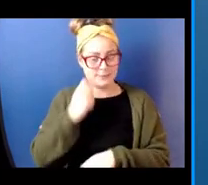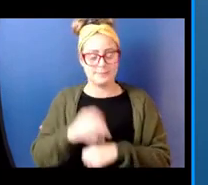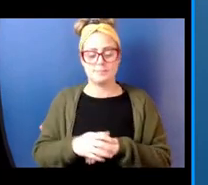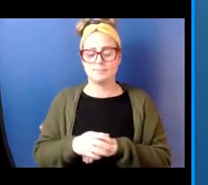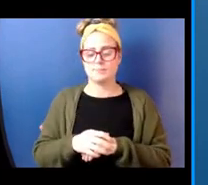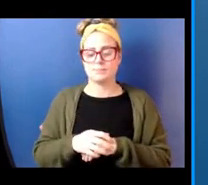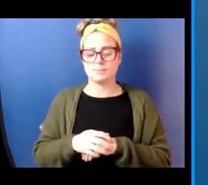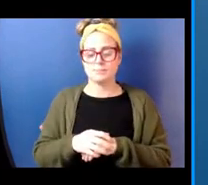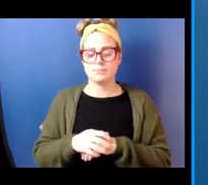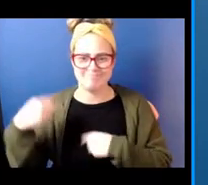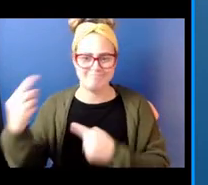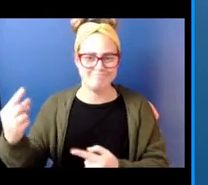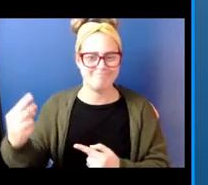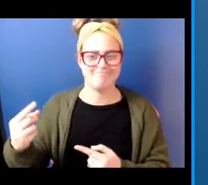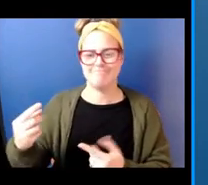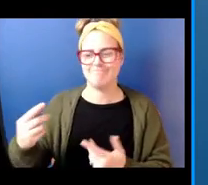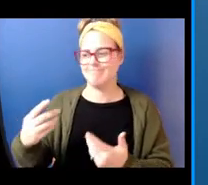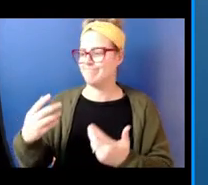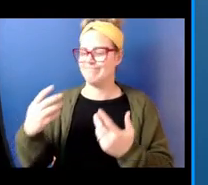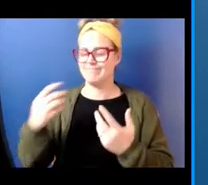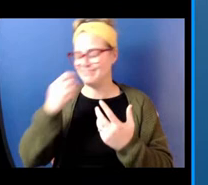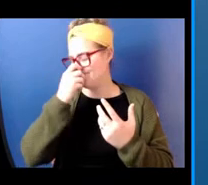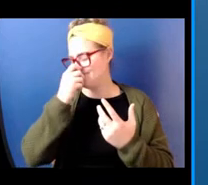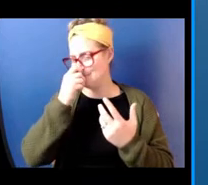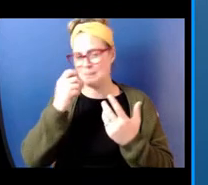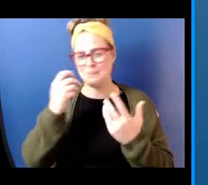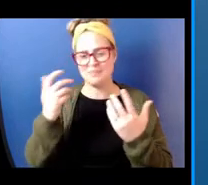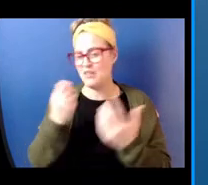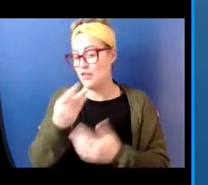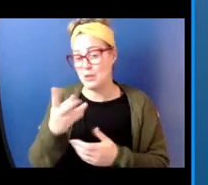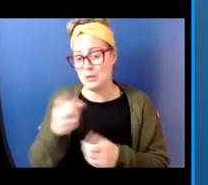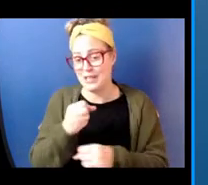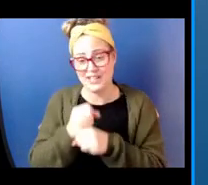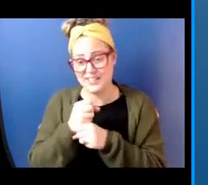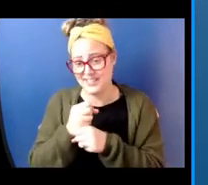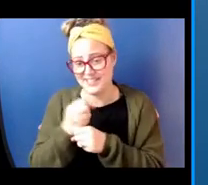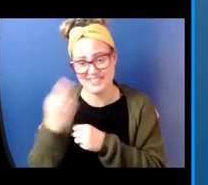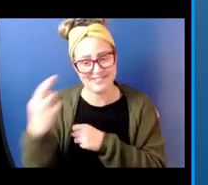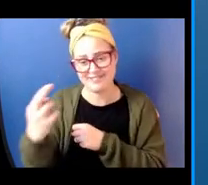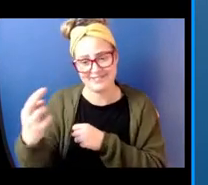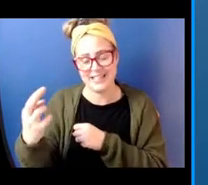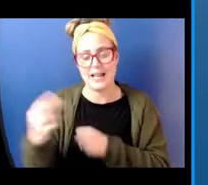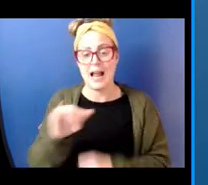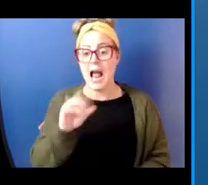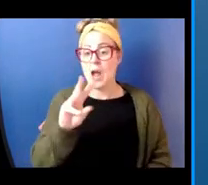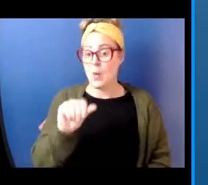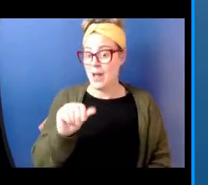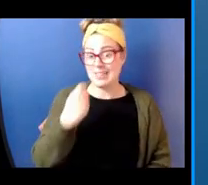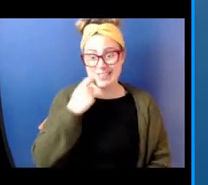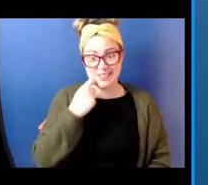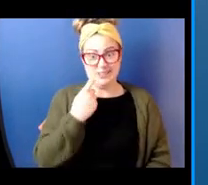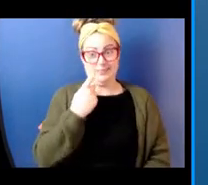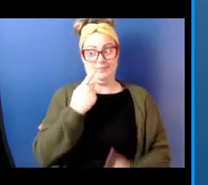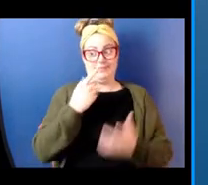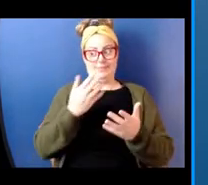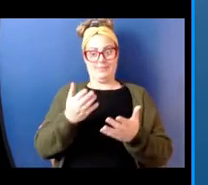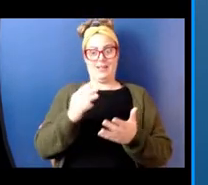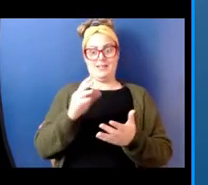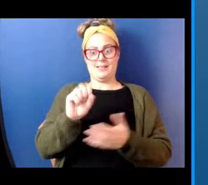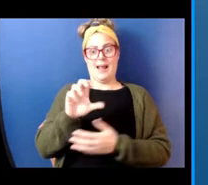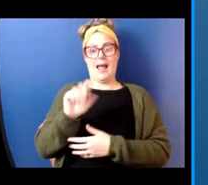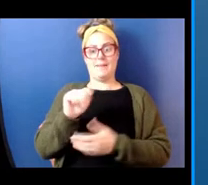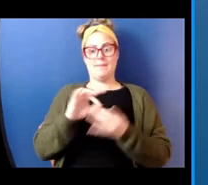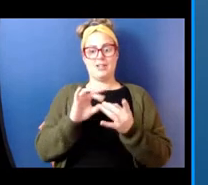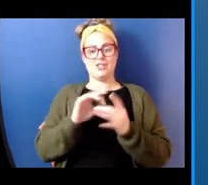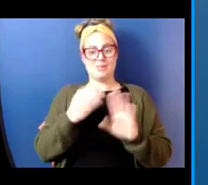elected their first Africa over the past few years Iowa just recently Scott mentioned this earlier and and of course we